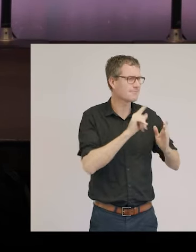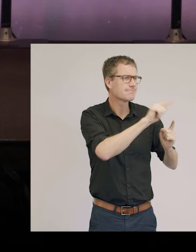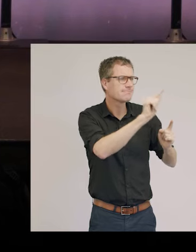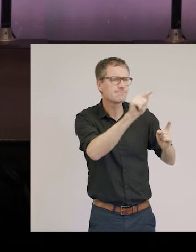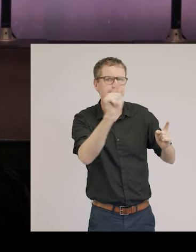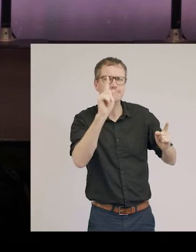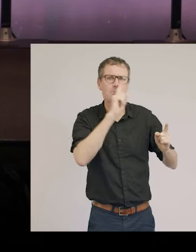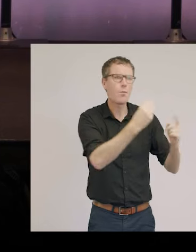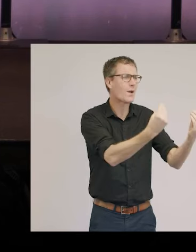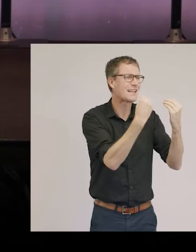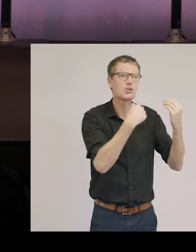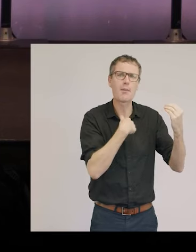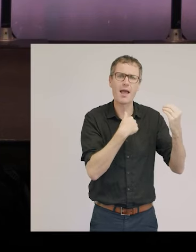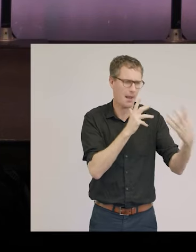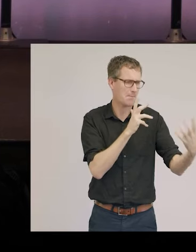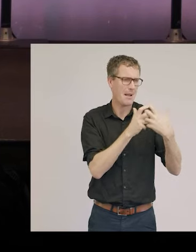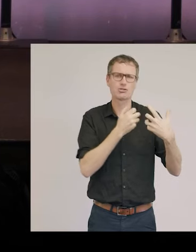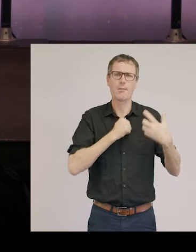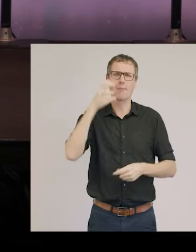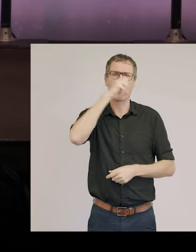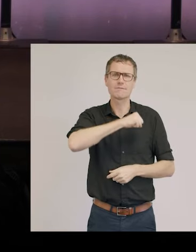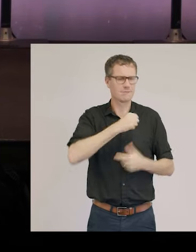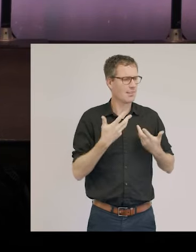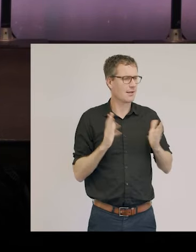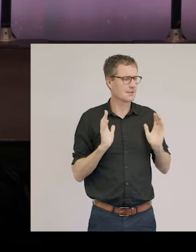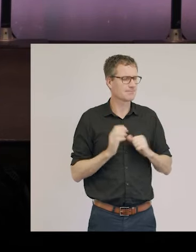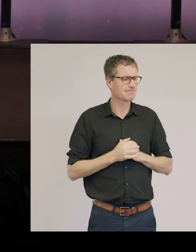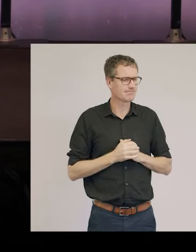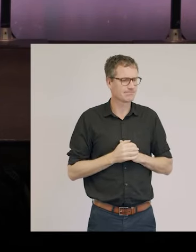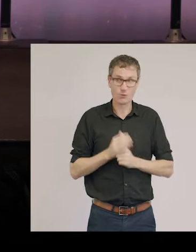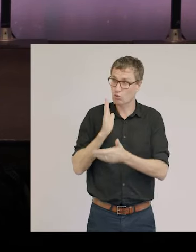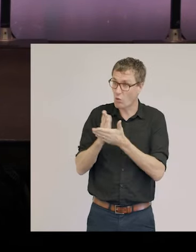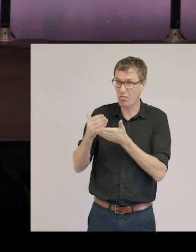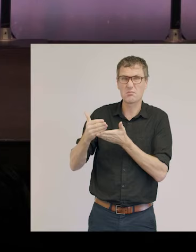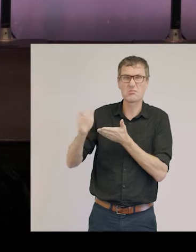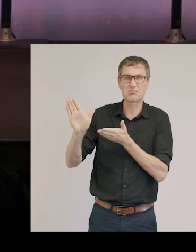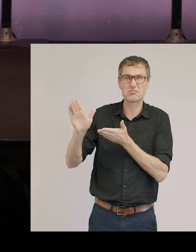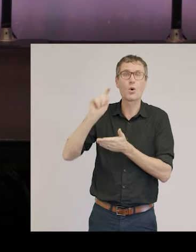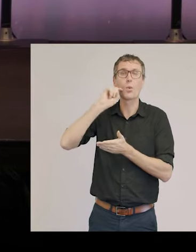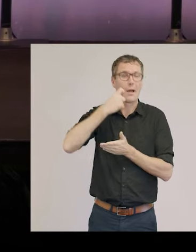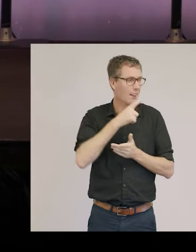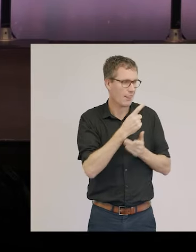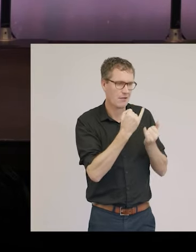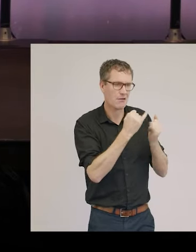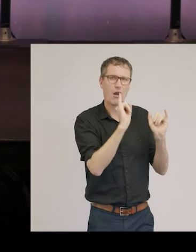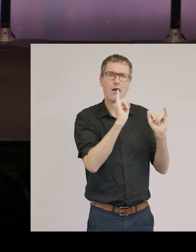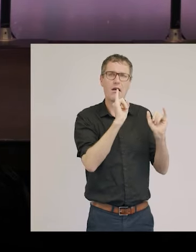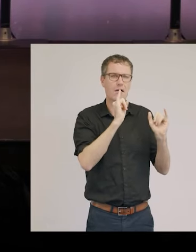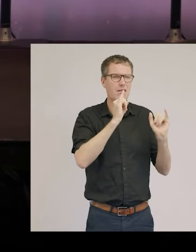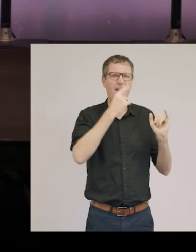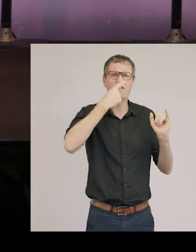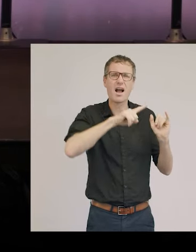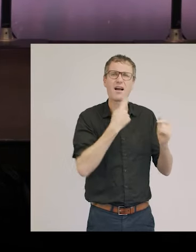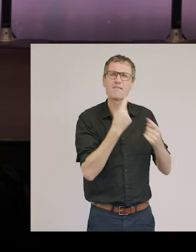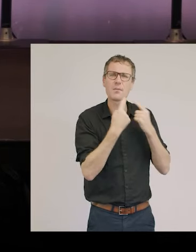look for teachers who will tell them whatever their itching ears want to hear. They will reject the truth and they will chase